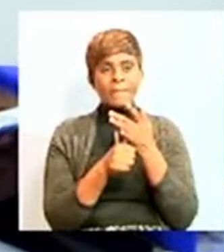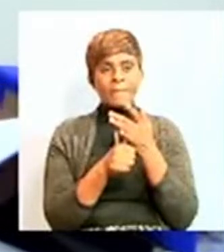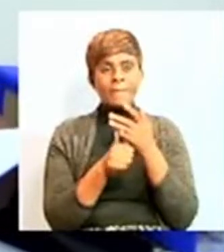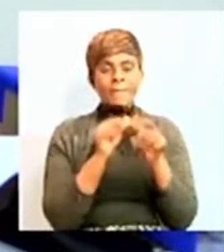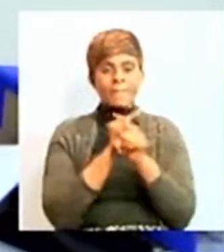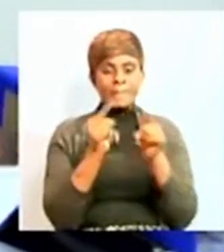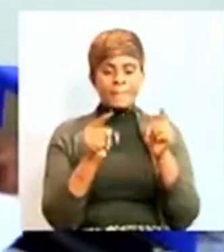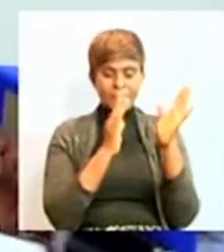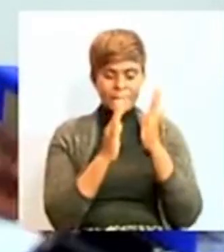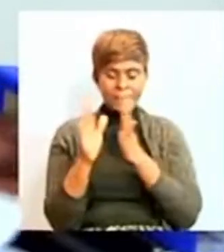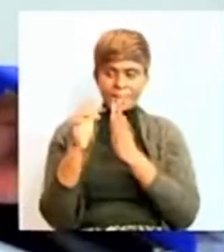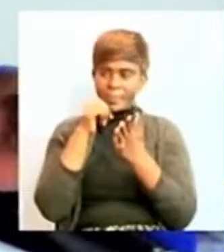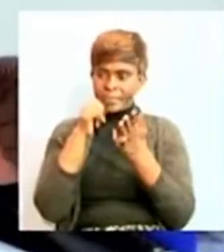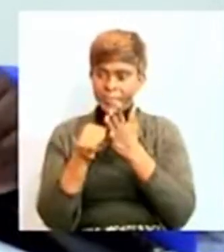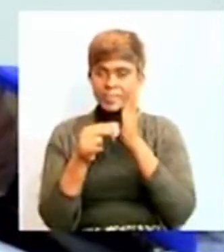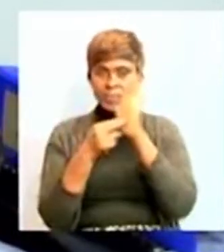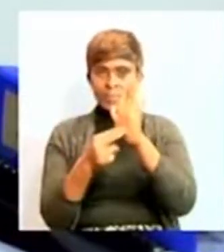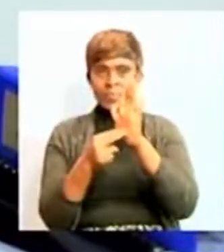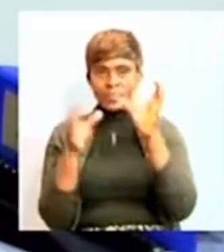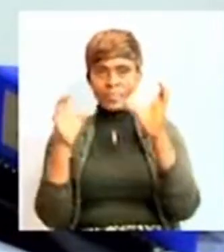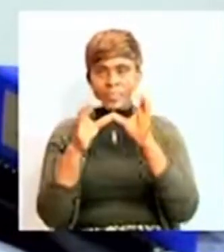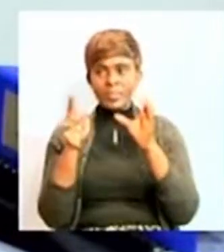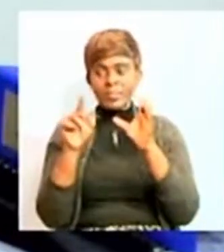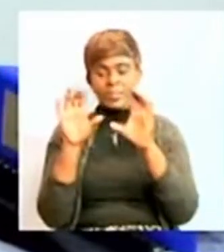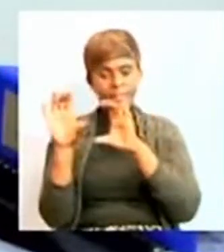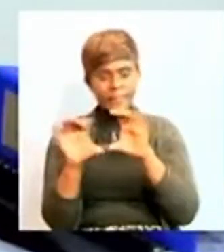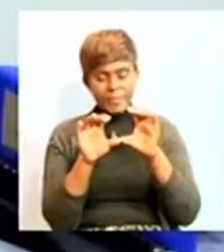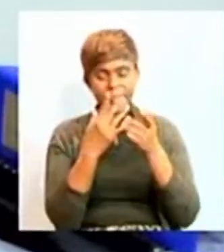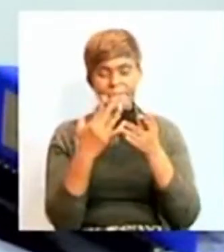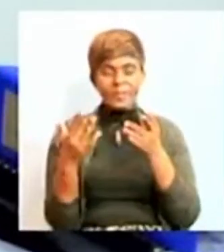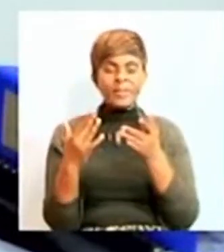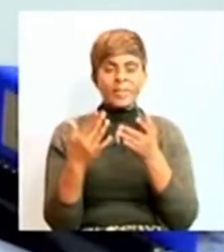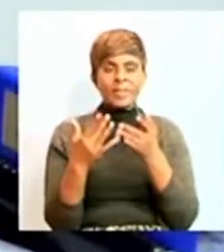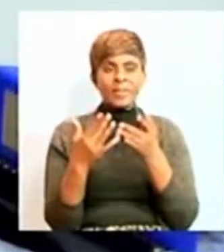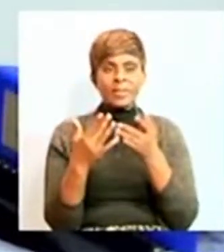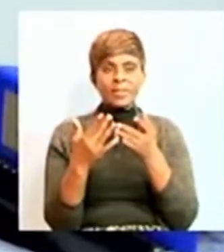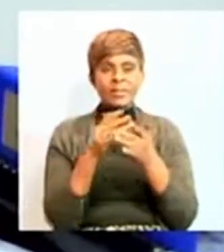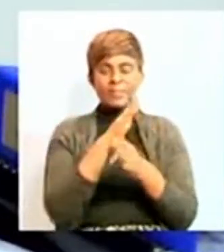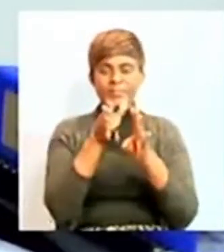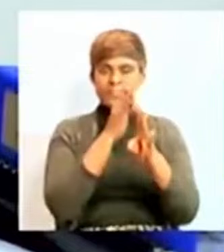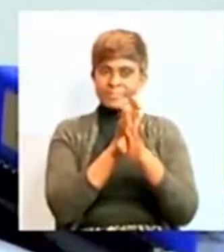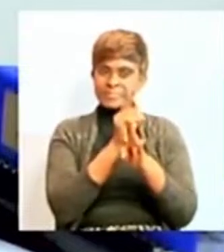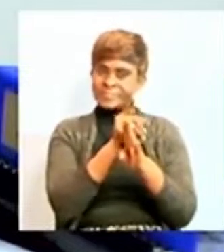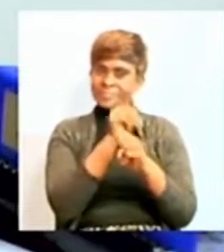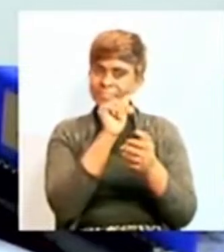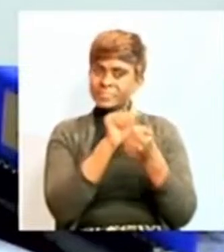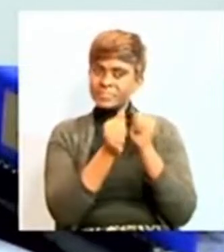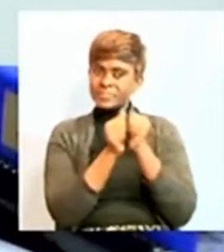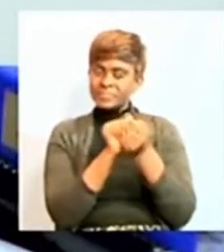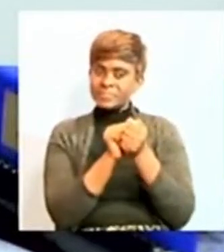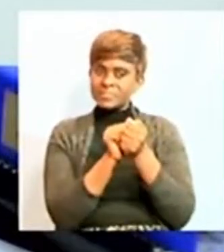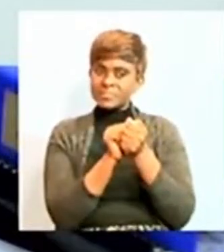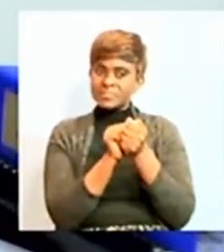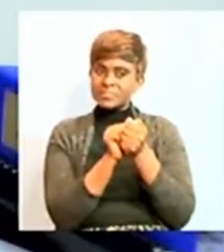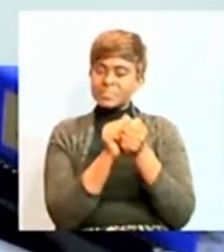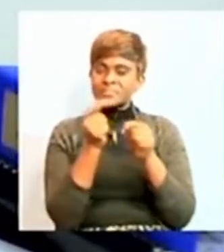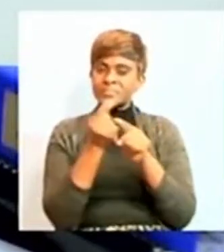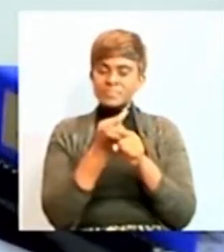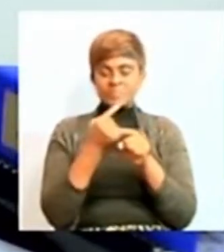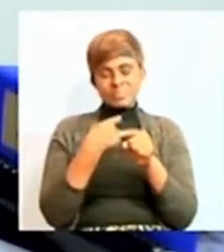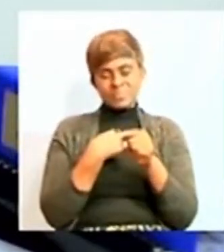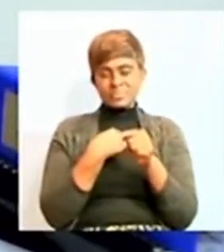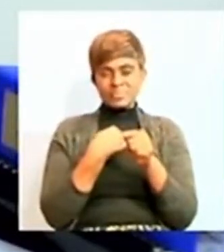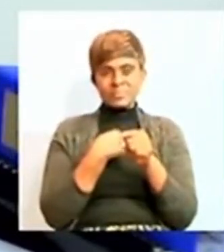letter to show the committee that you did something towards the query. And for